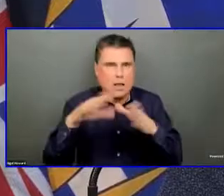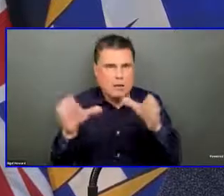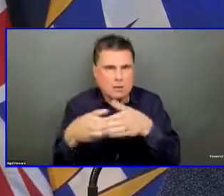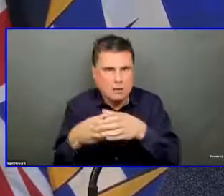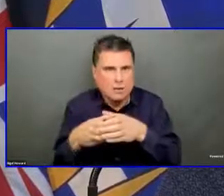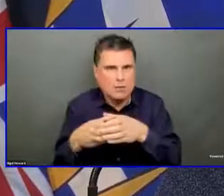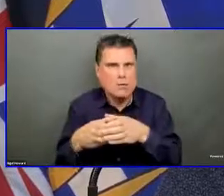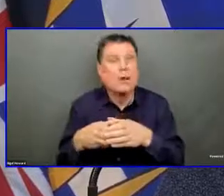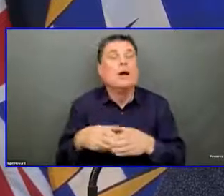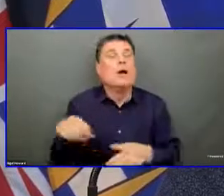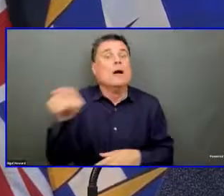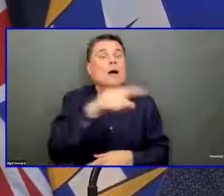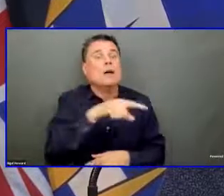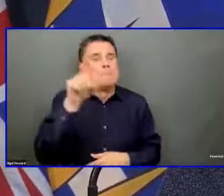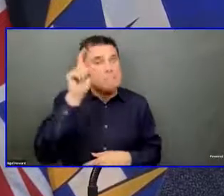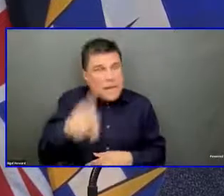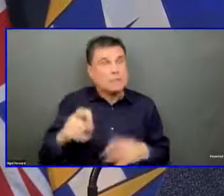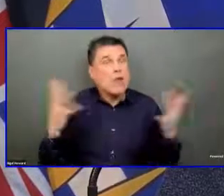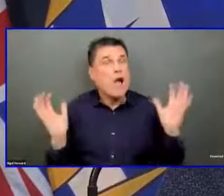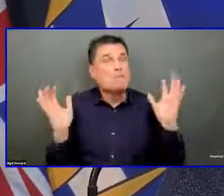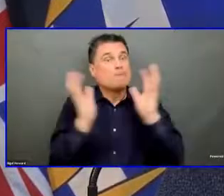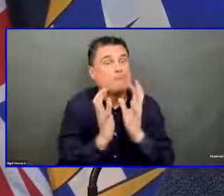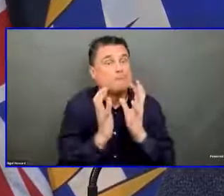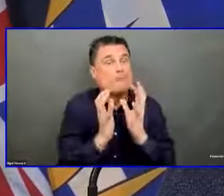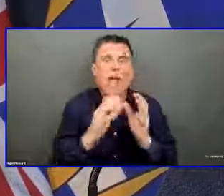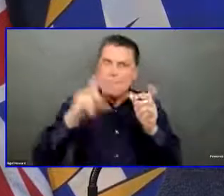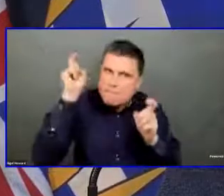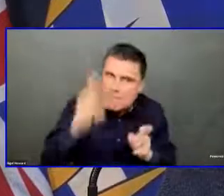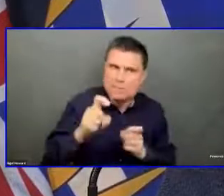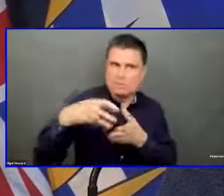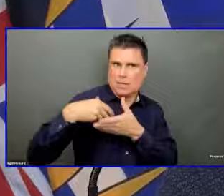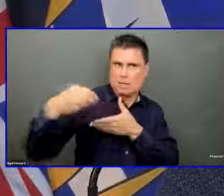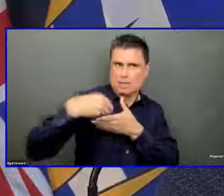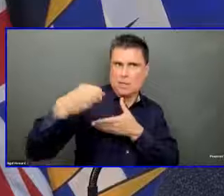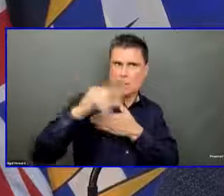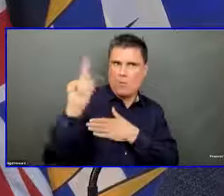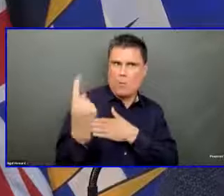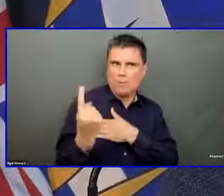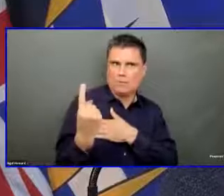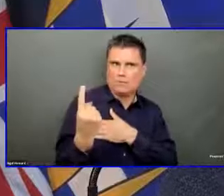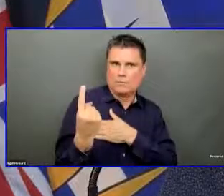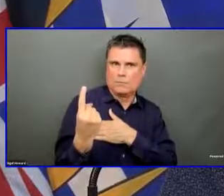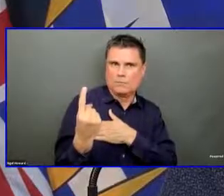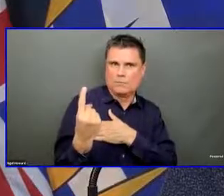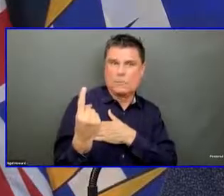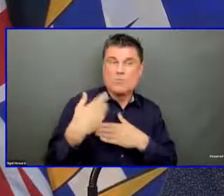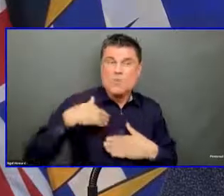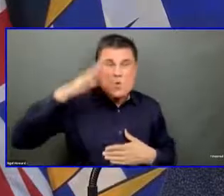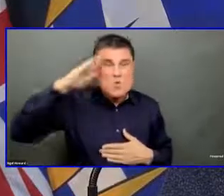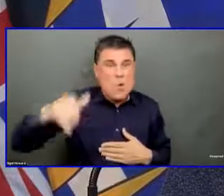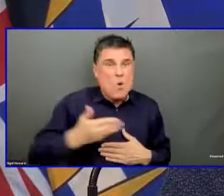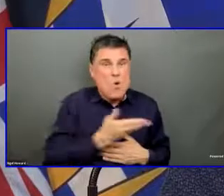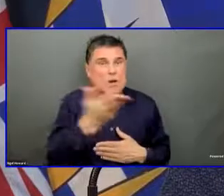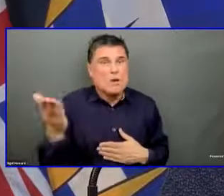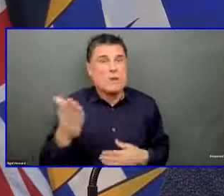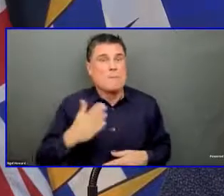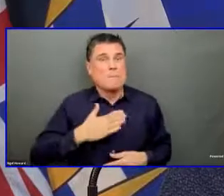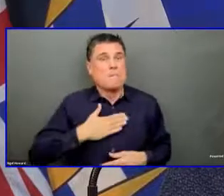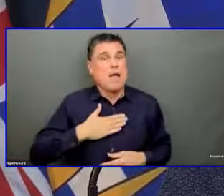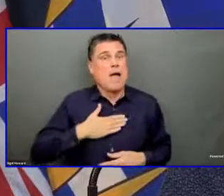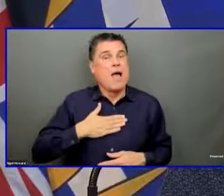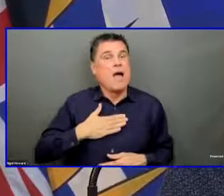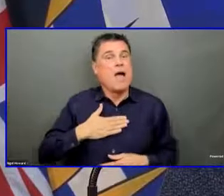We know, and I know where I come from, we have a saying that common suffering builds strong